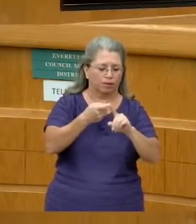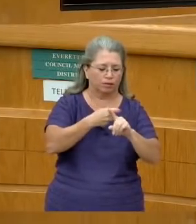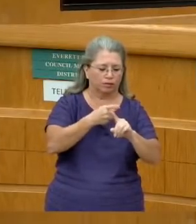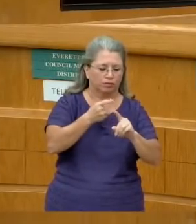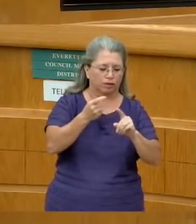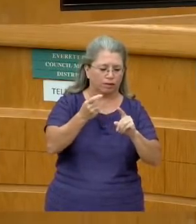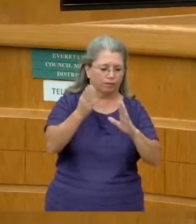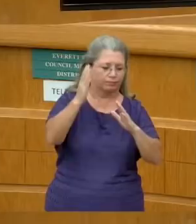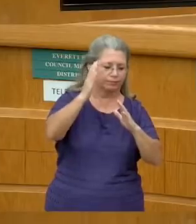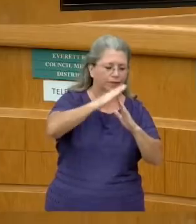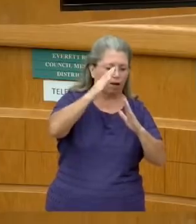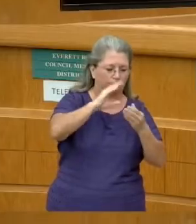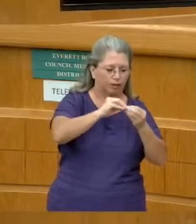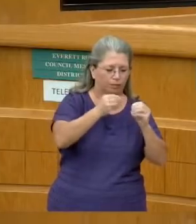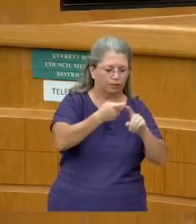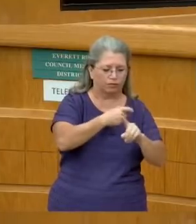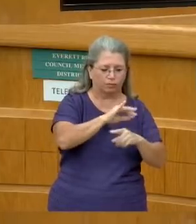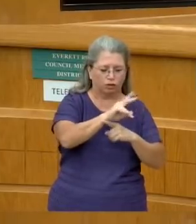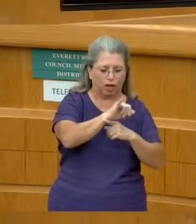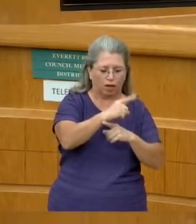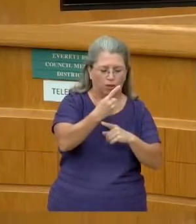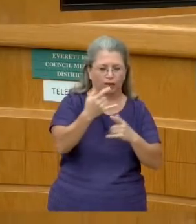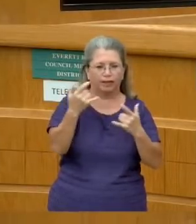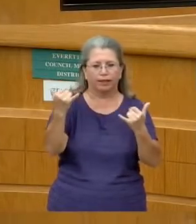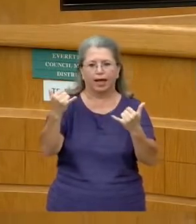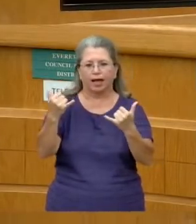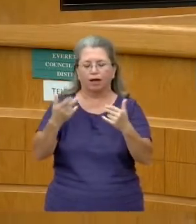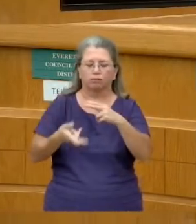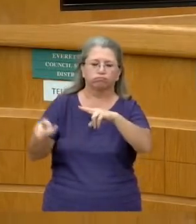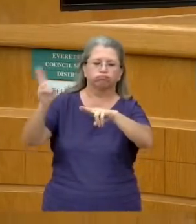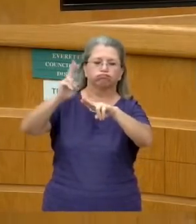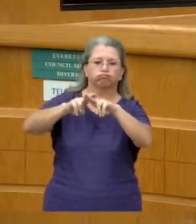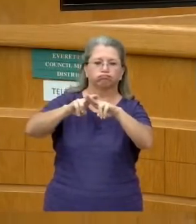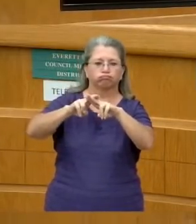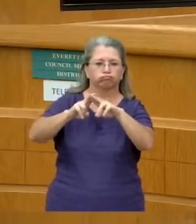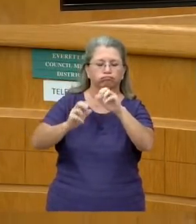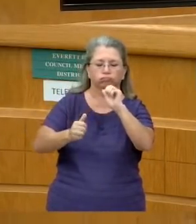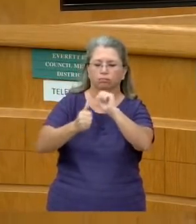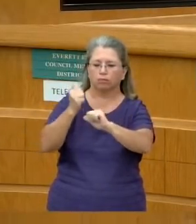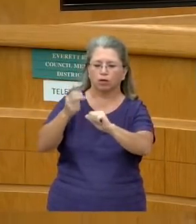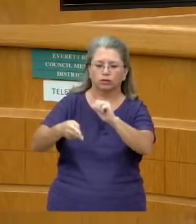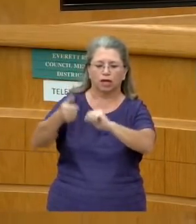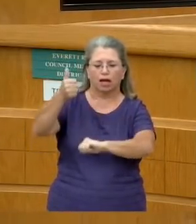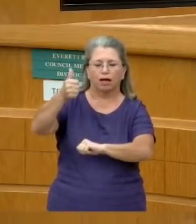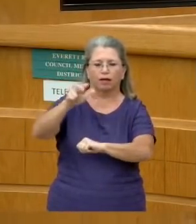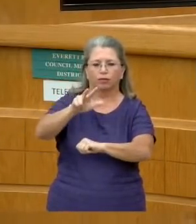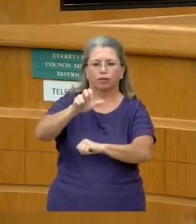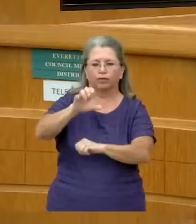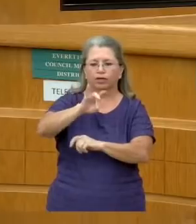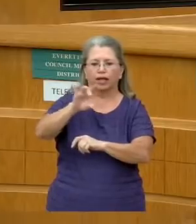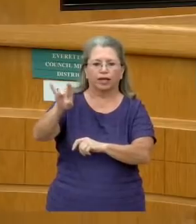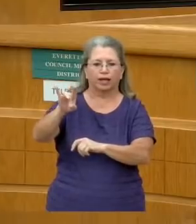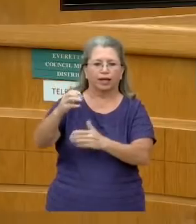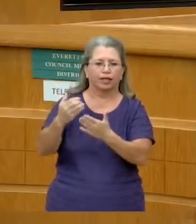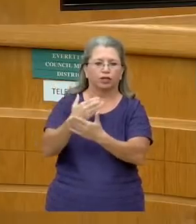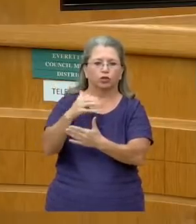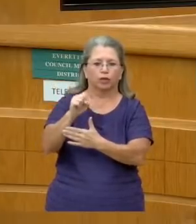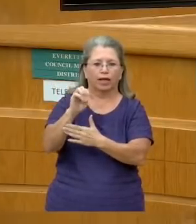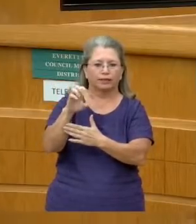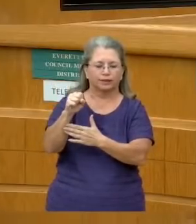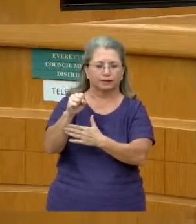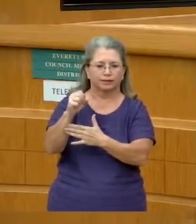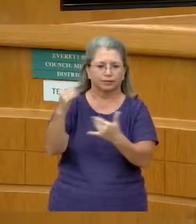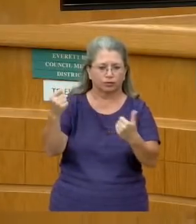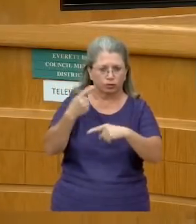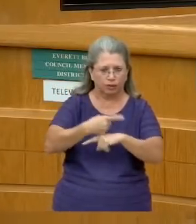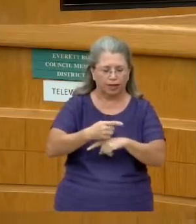7%. So we have an all-time high case now of 388 new cases announced for today.